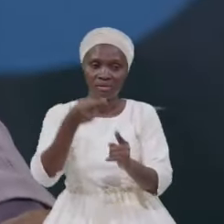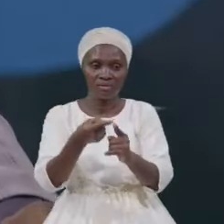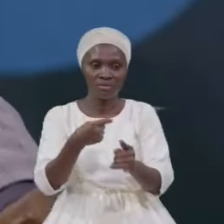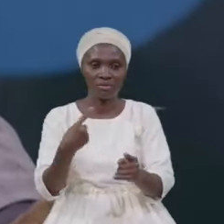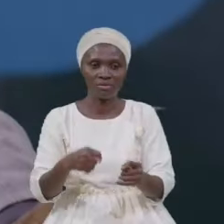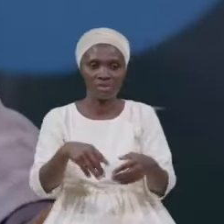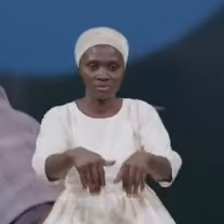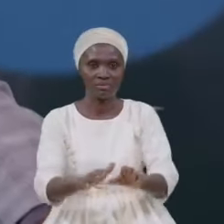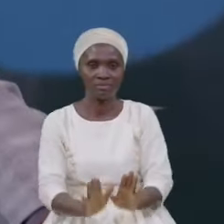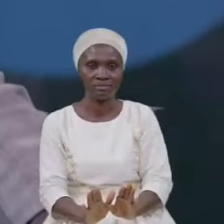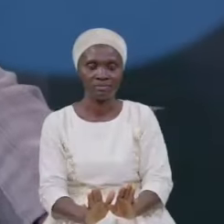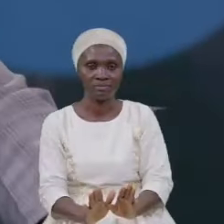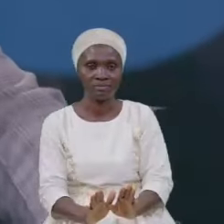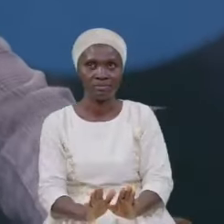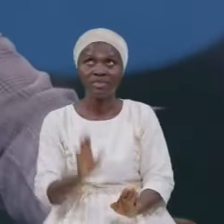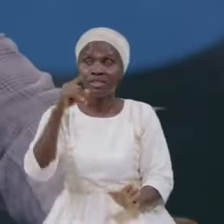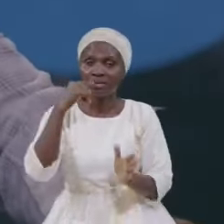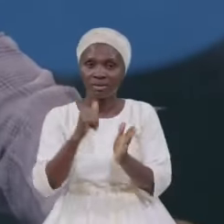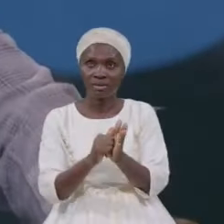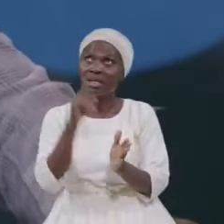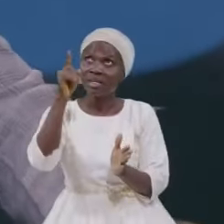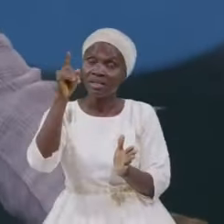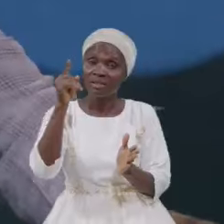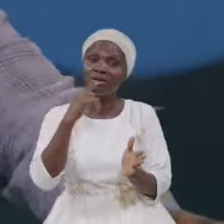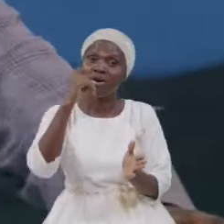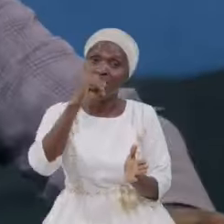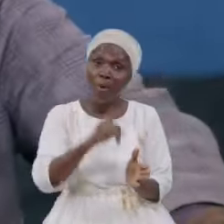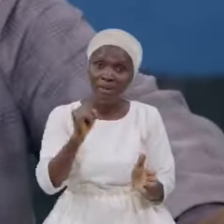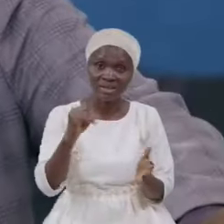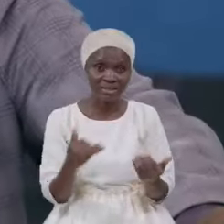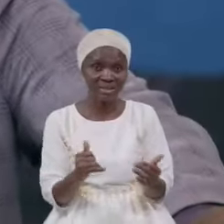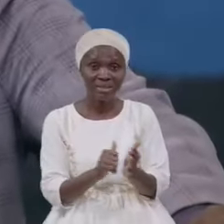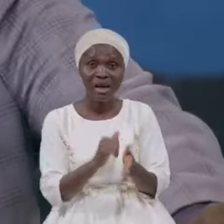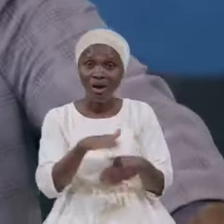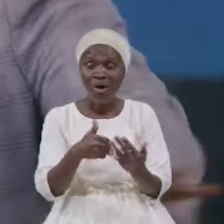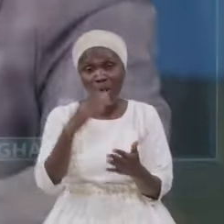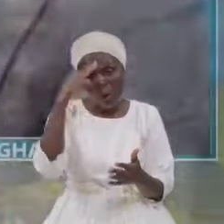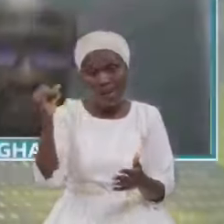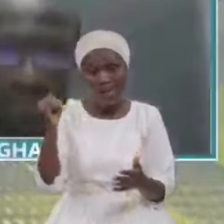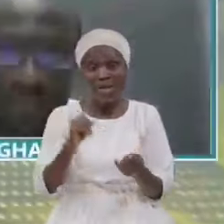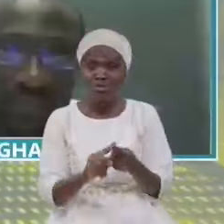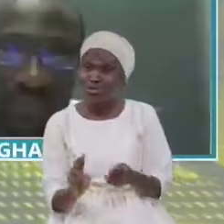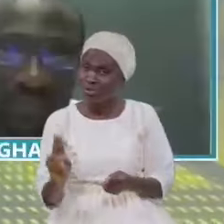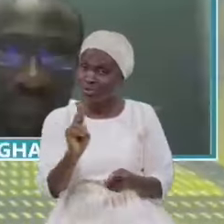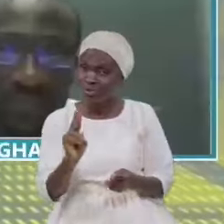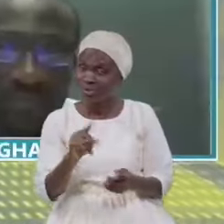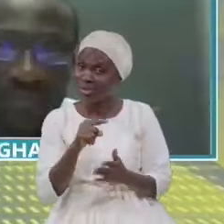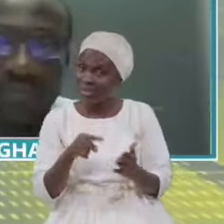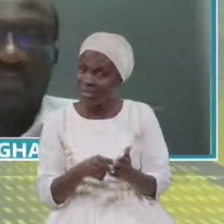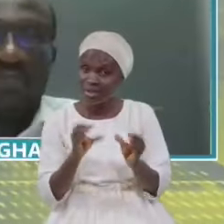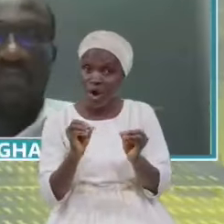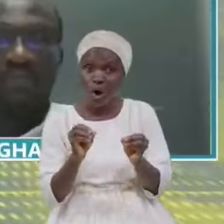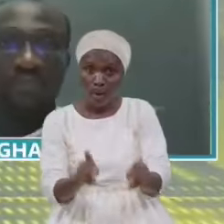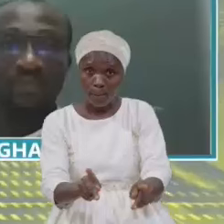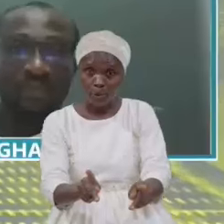now all men to make use of this opportunity and make today